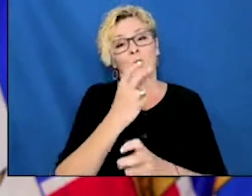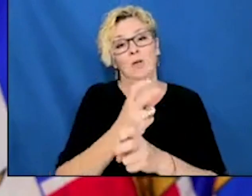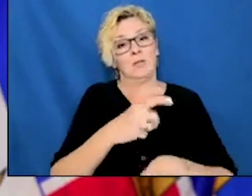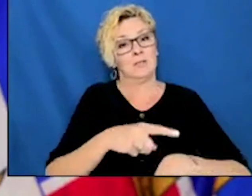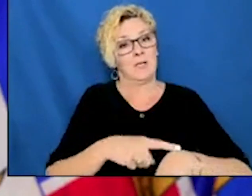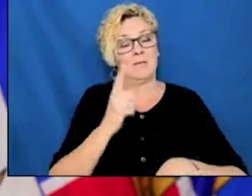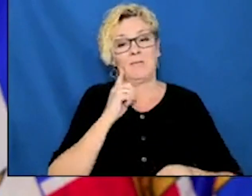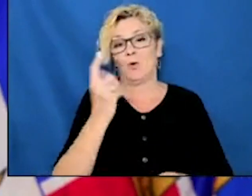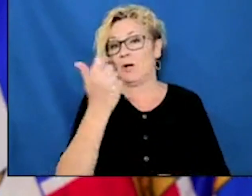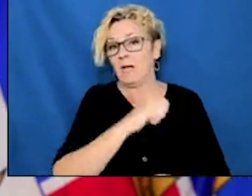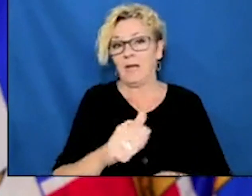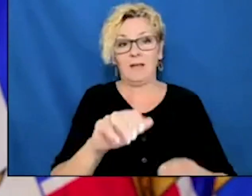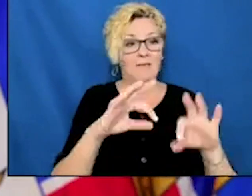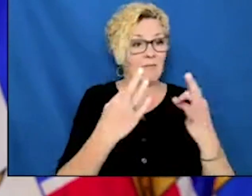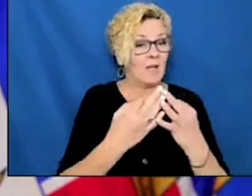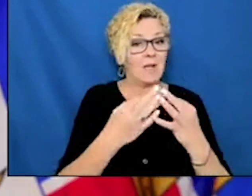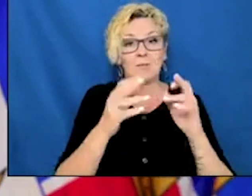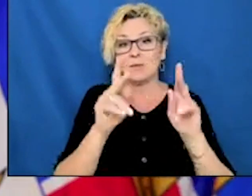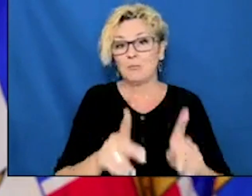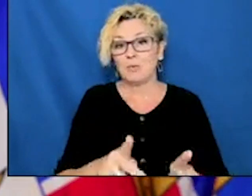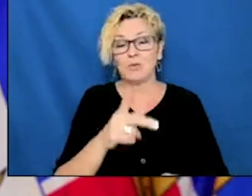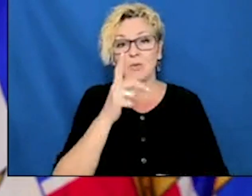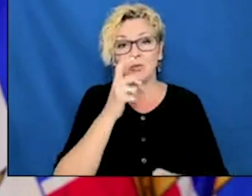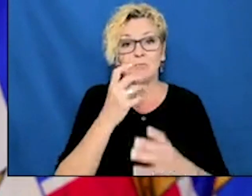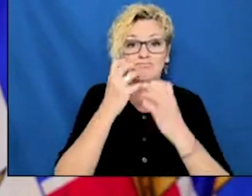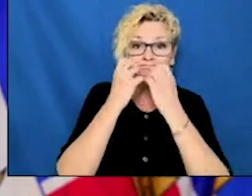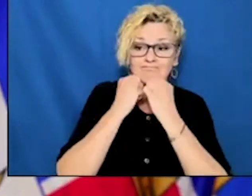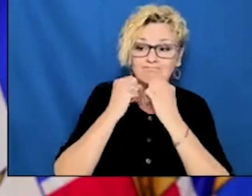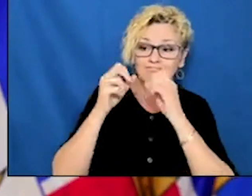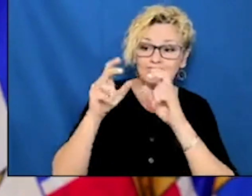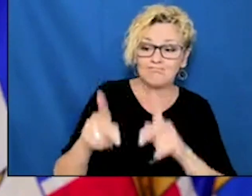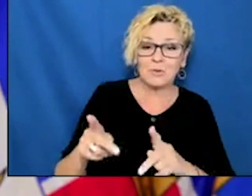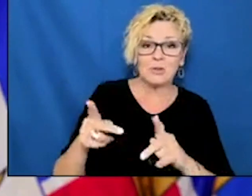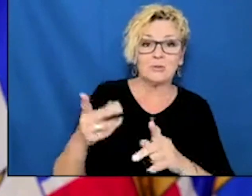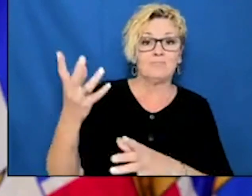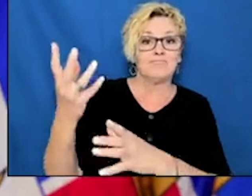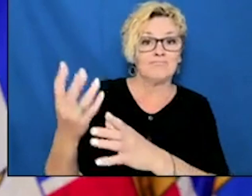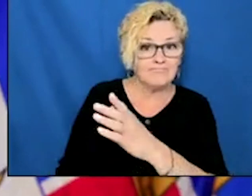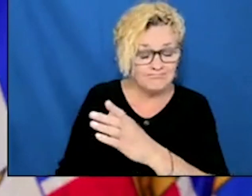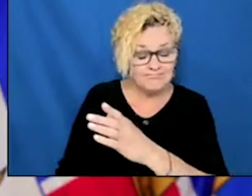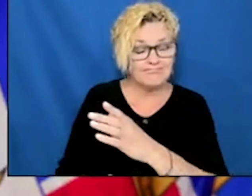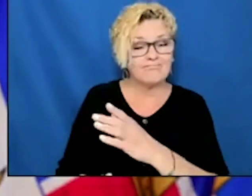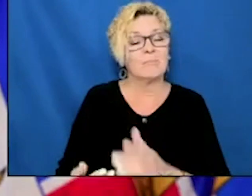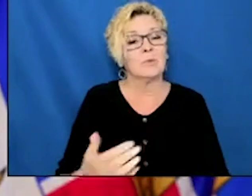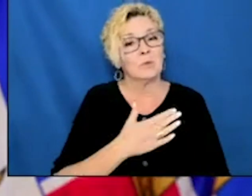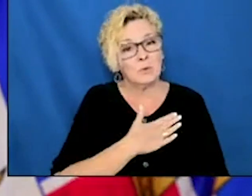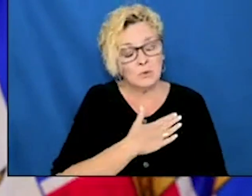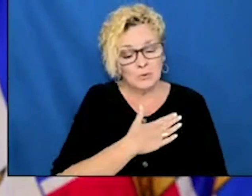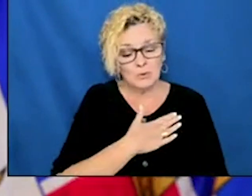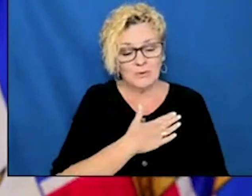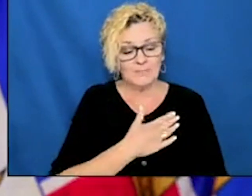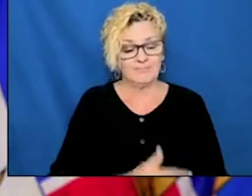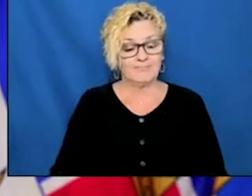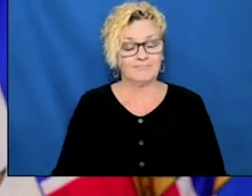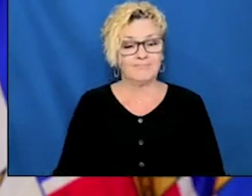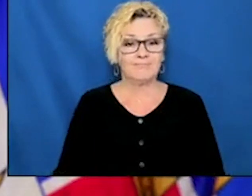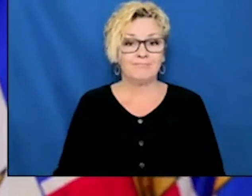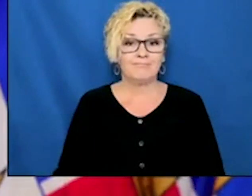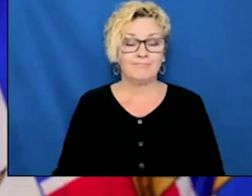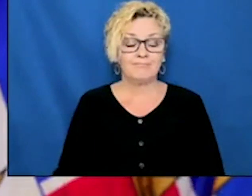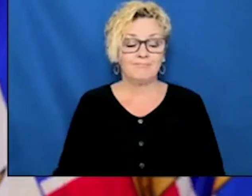I did want to give a breakdown of the age ranges of people who've passed away this